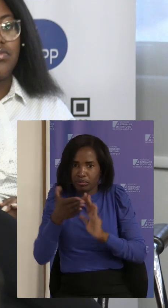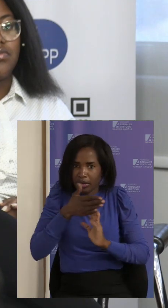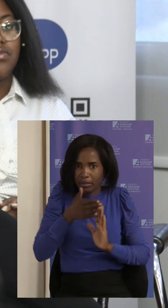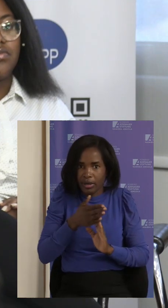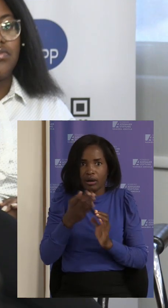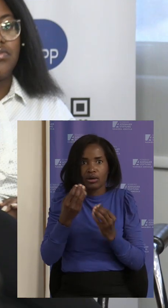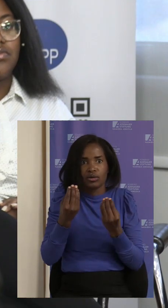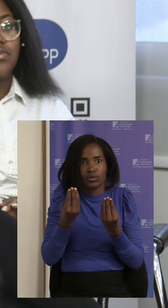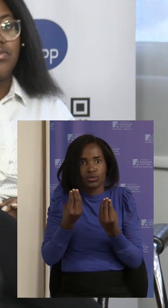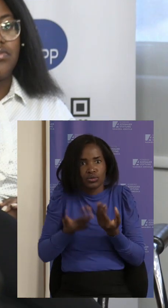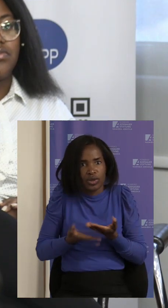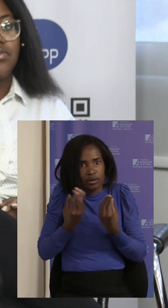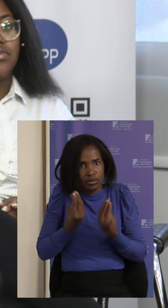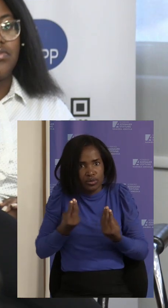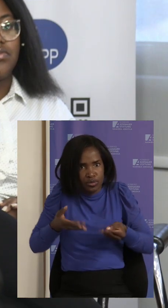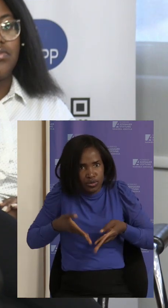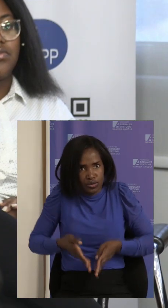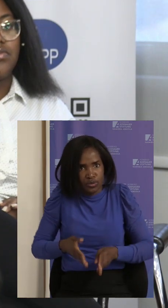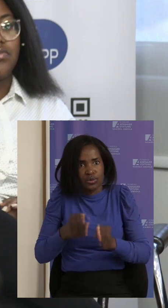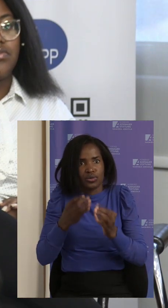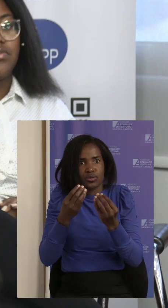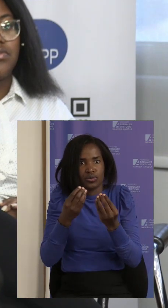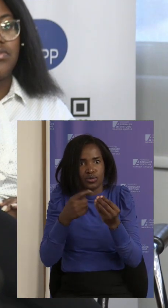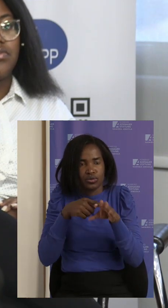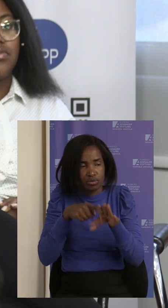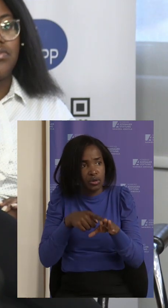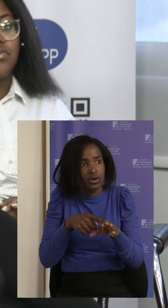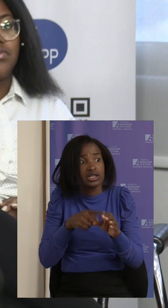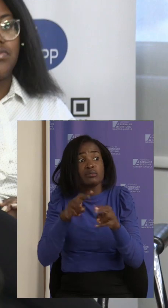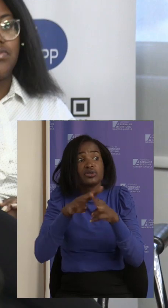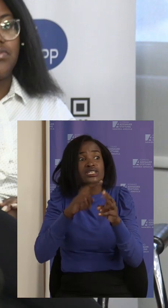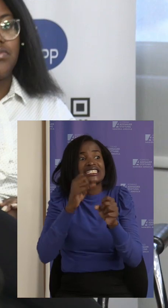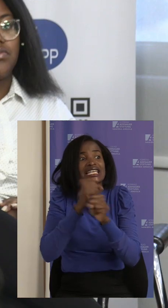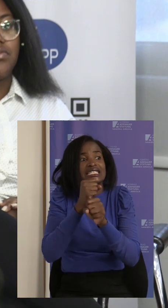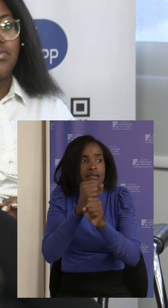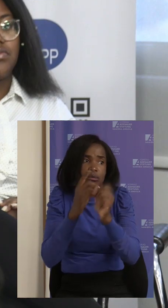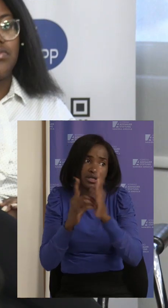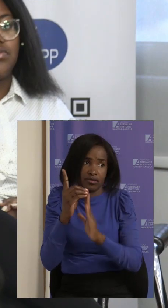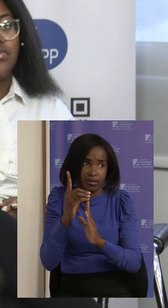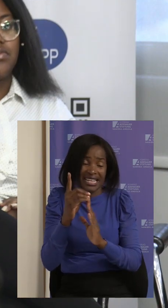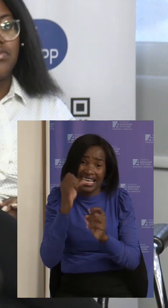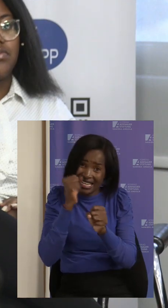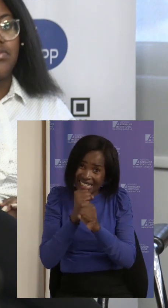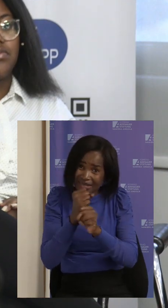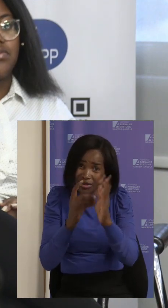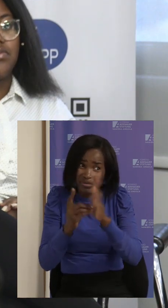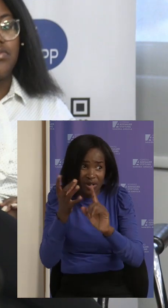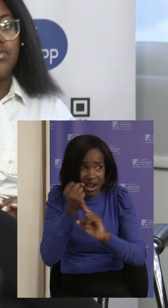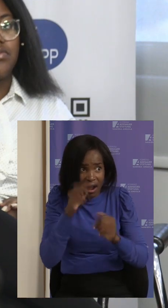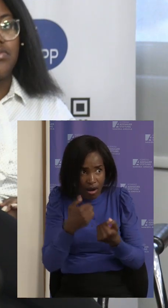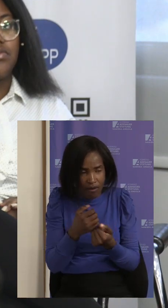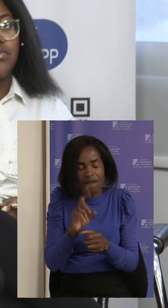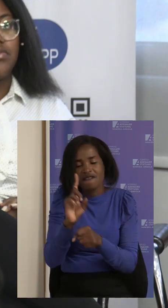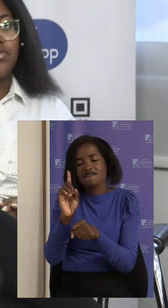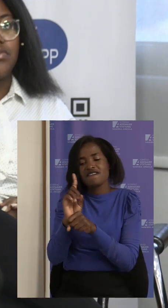be possible through sustainable development. And sustainable development can only be reached if education